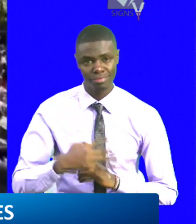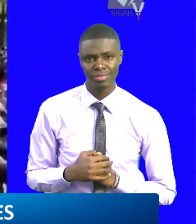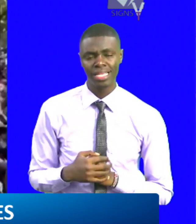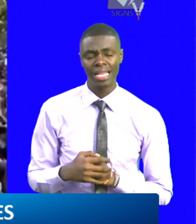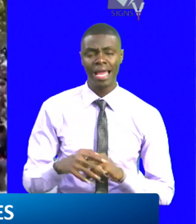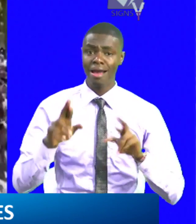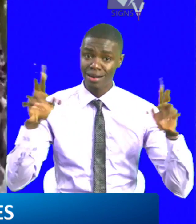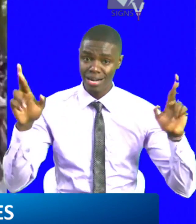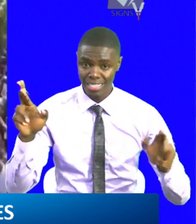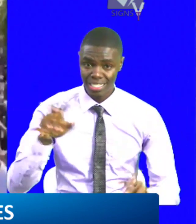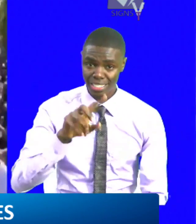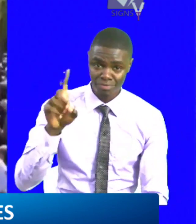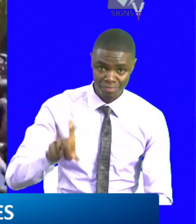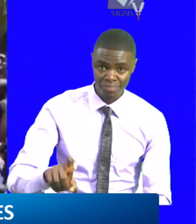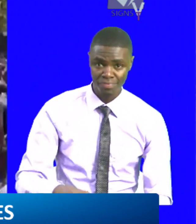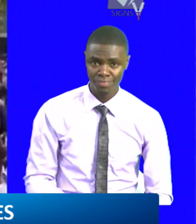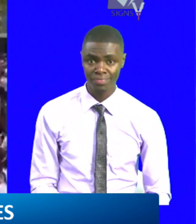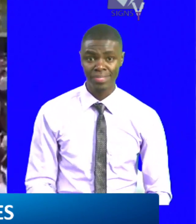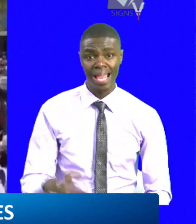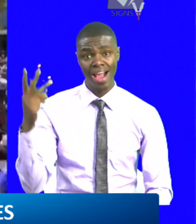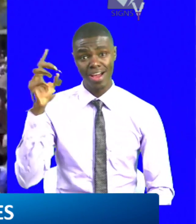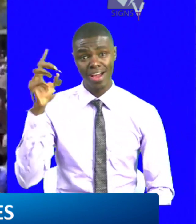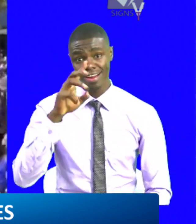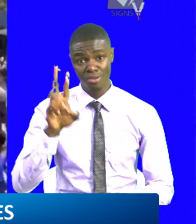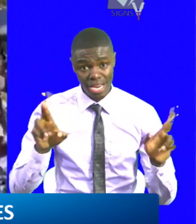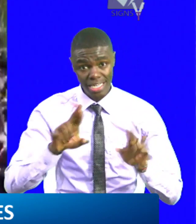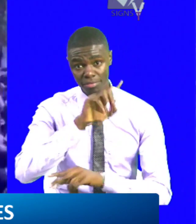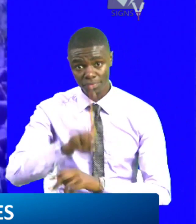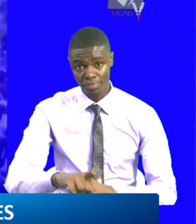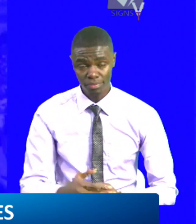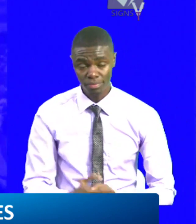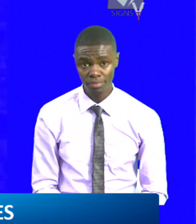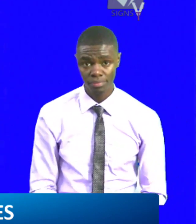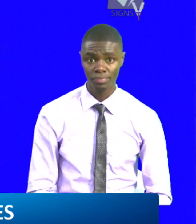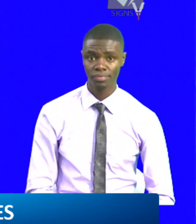Sasa tumesema siku ya Jumatano.